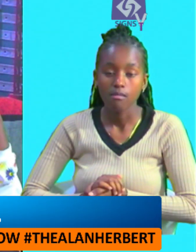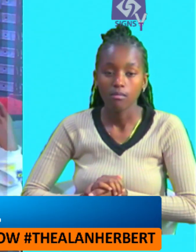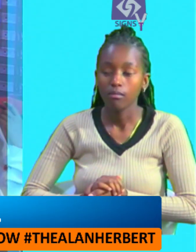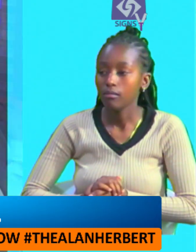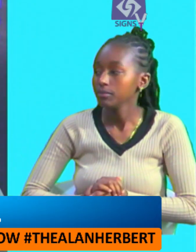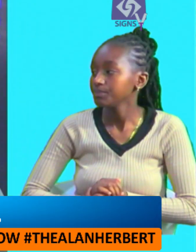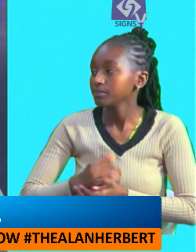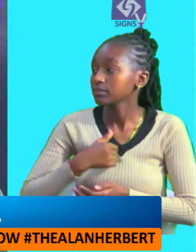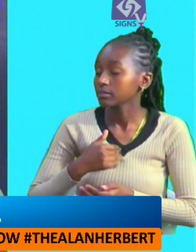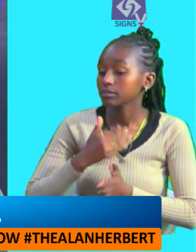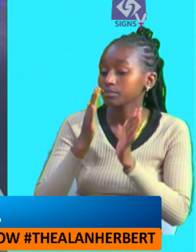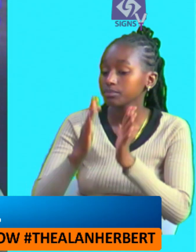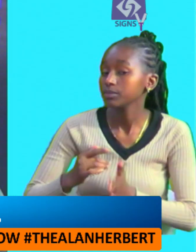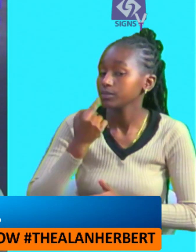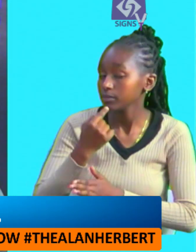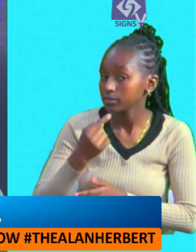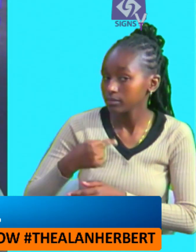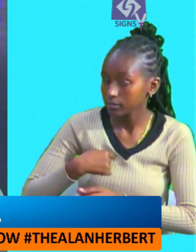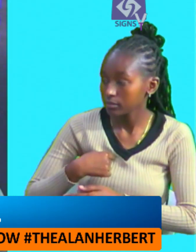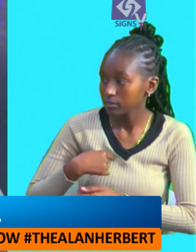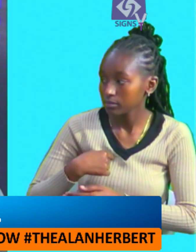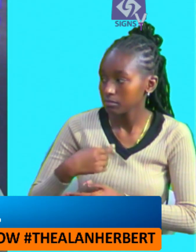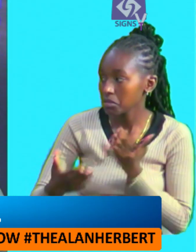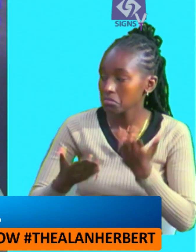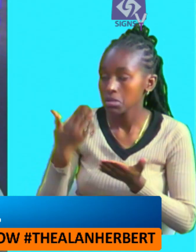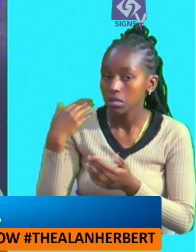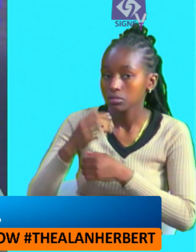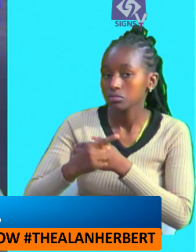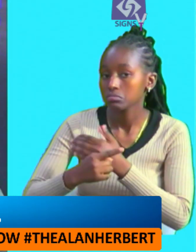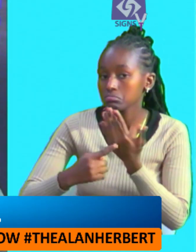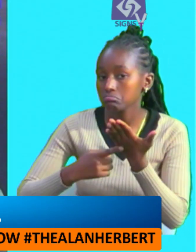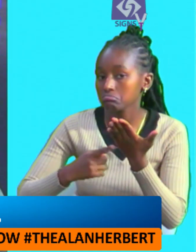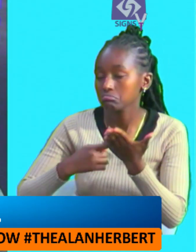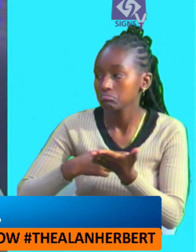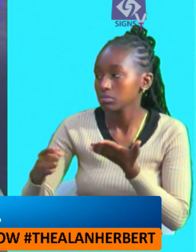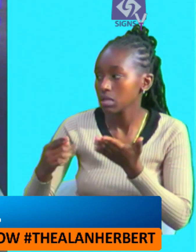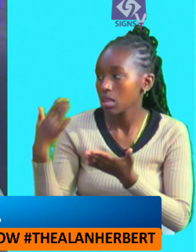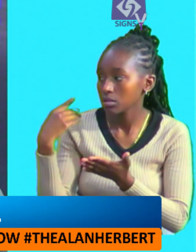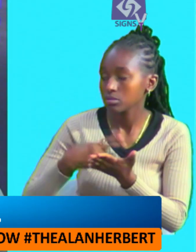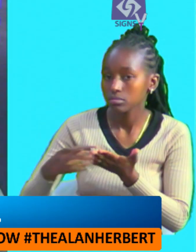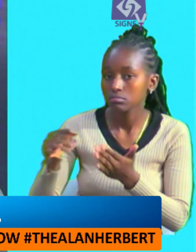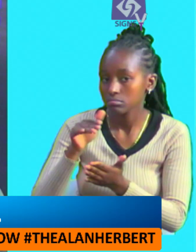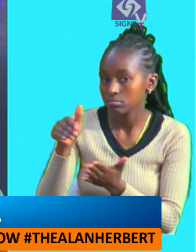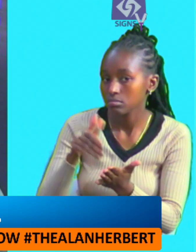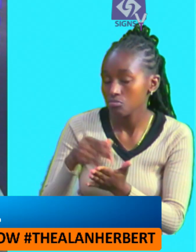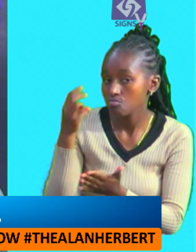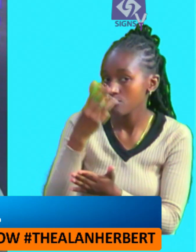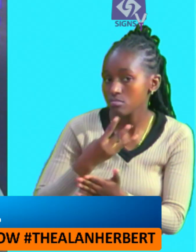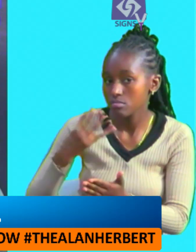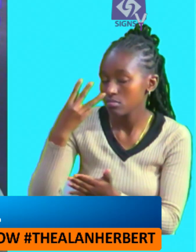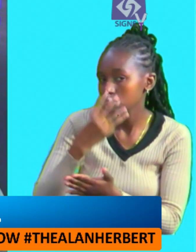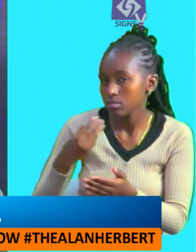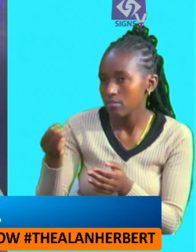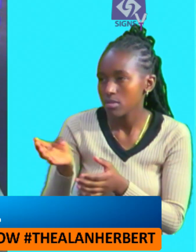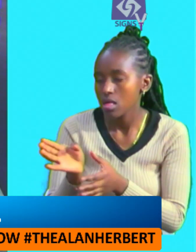very important, especially now at our age. Kisha gonga ka 20, wewe jua life haisongi